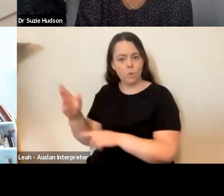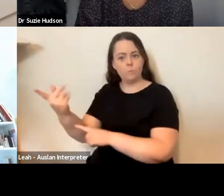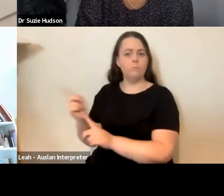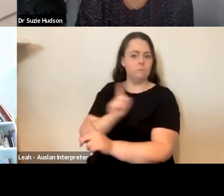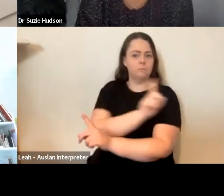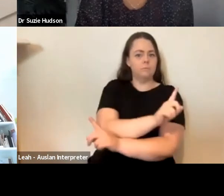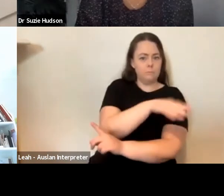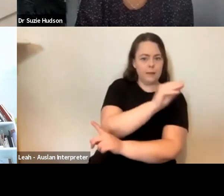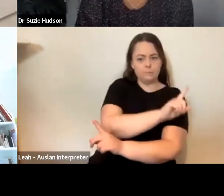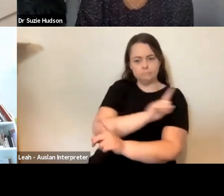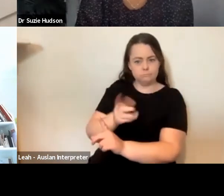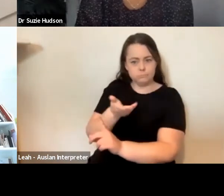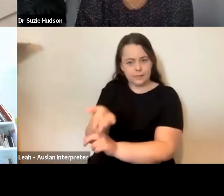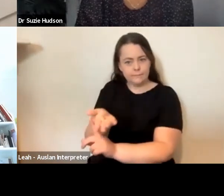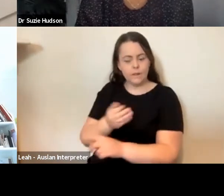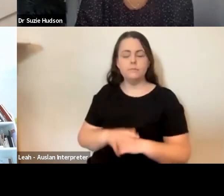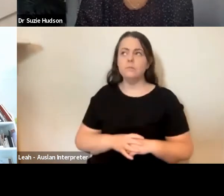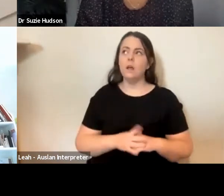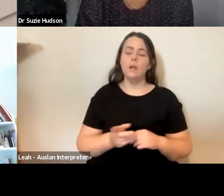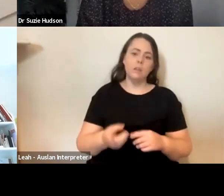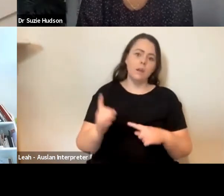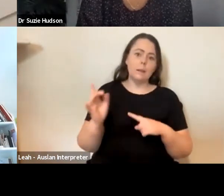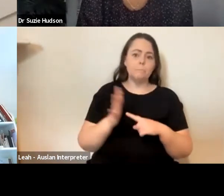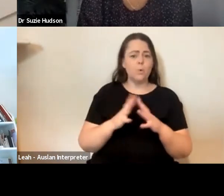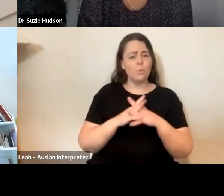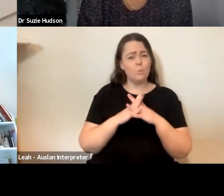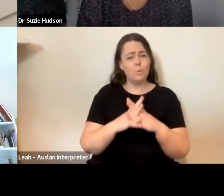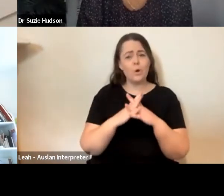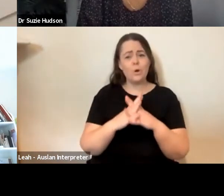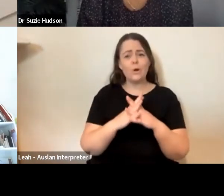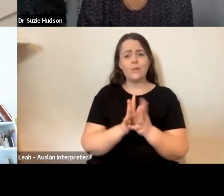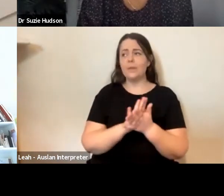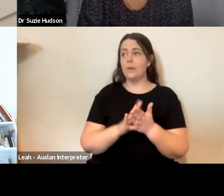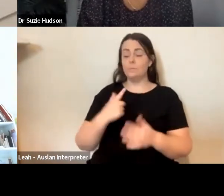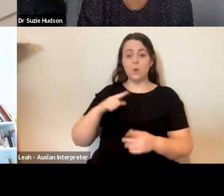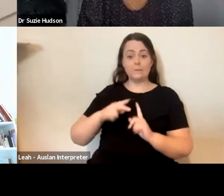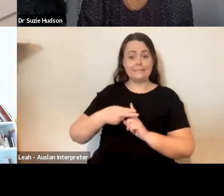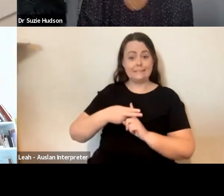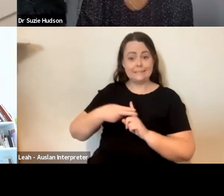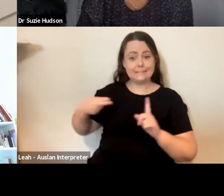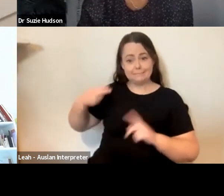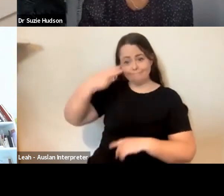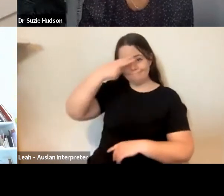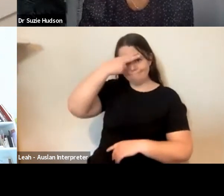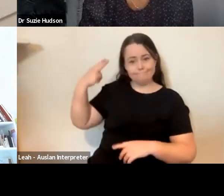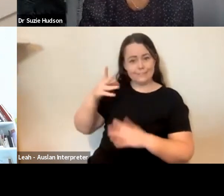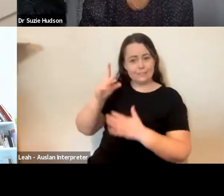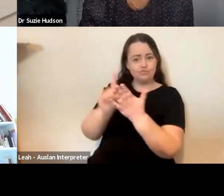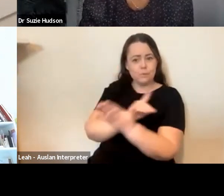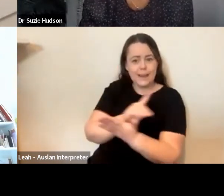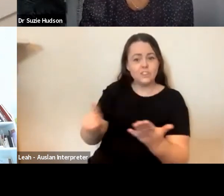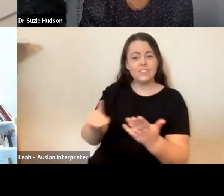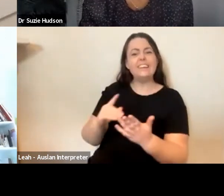really important and useful and valuable in terms of fighting stigma and discrimination and making sure health equity happens for people who use